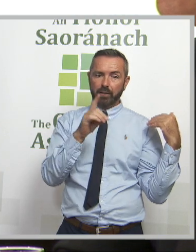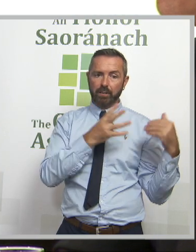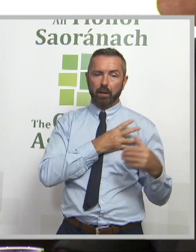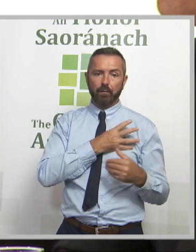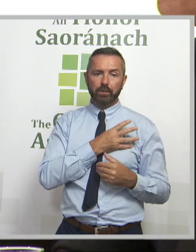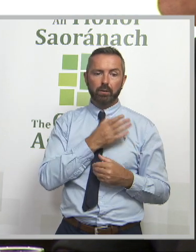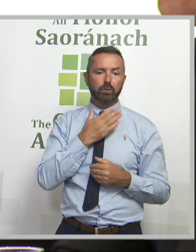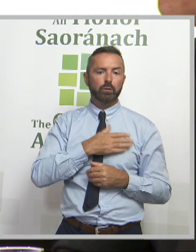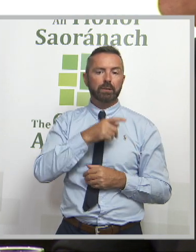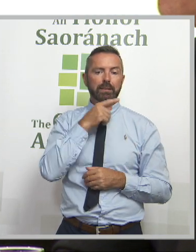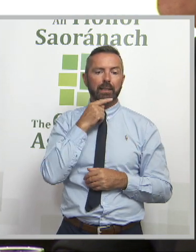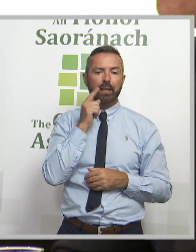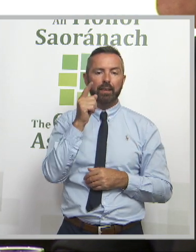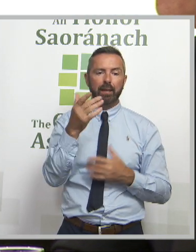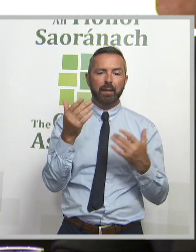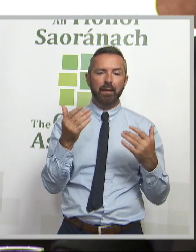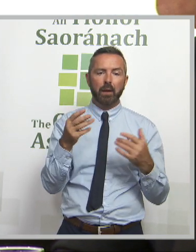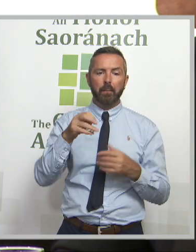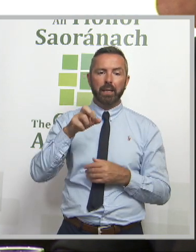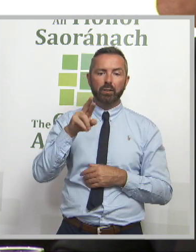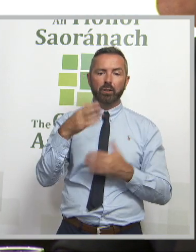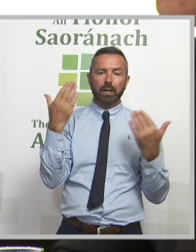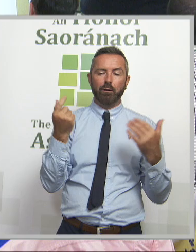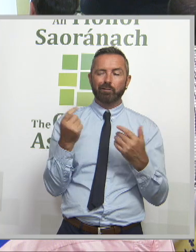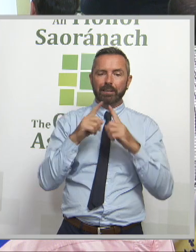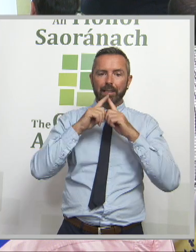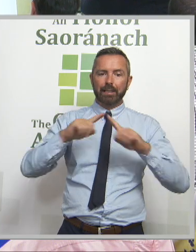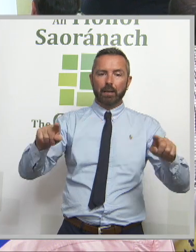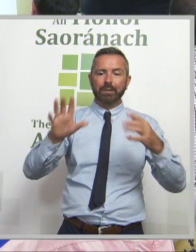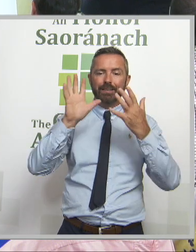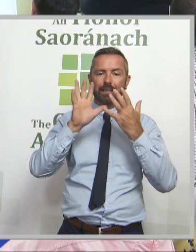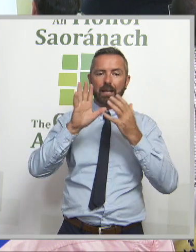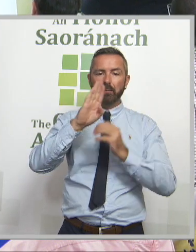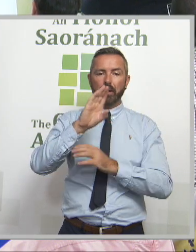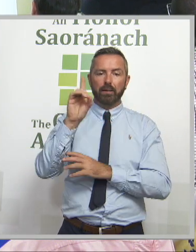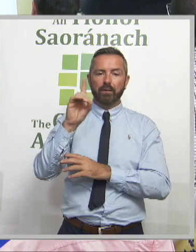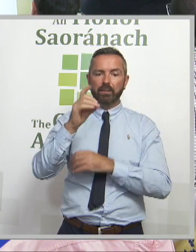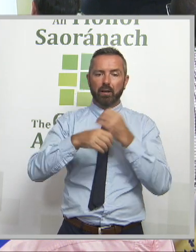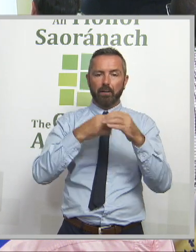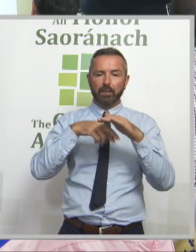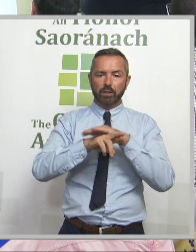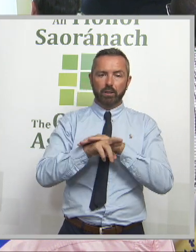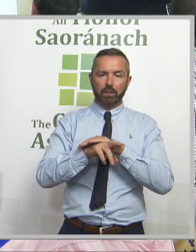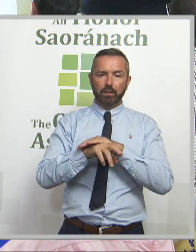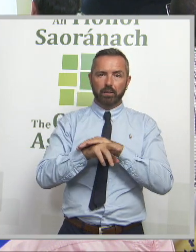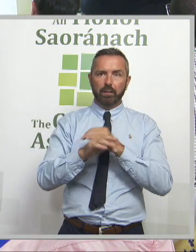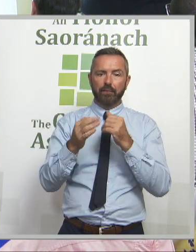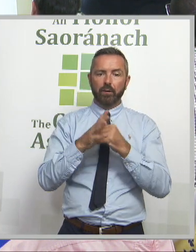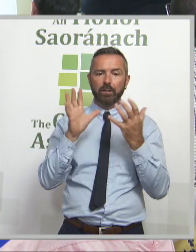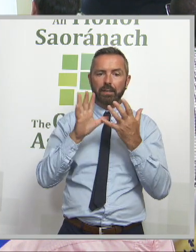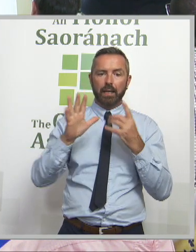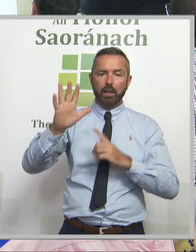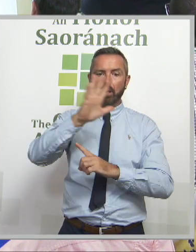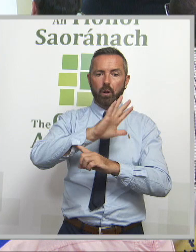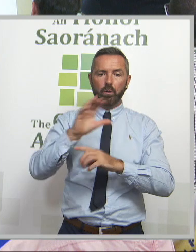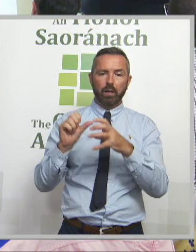that the Minister announced 10 biodiversity officers, one for 10 local authorities,